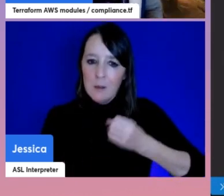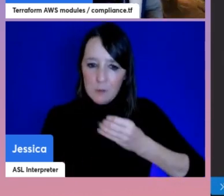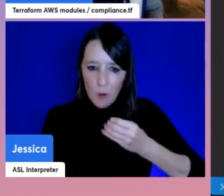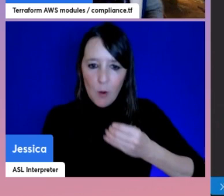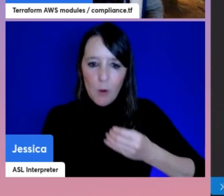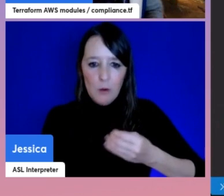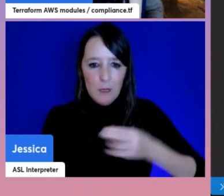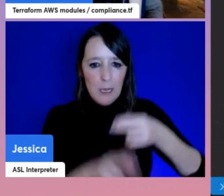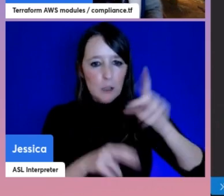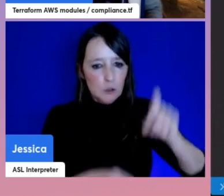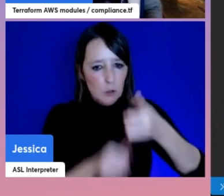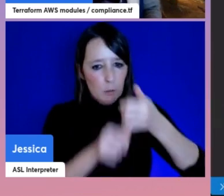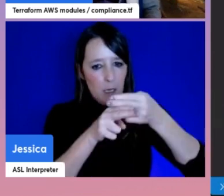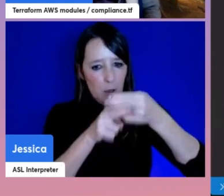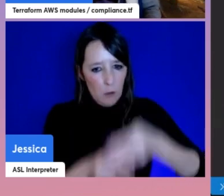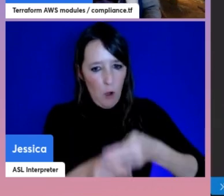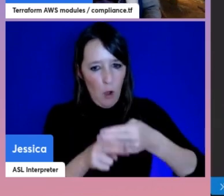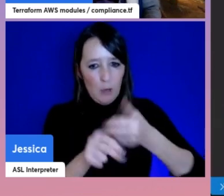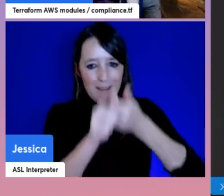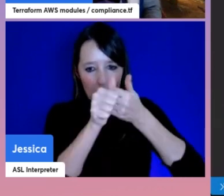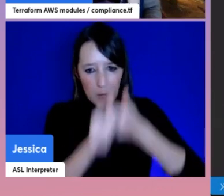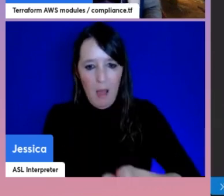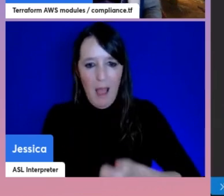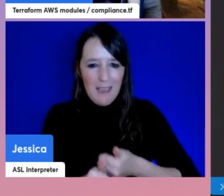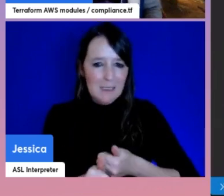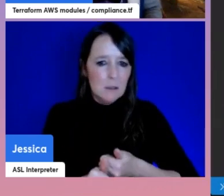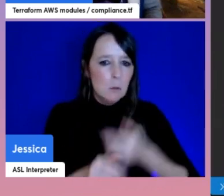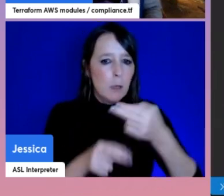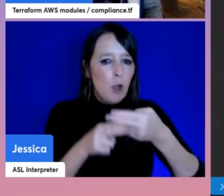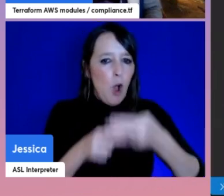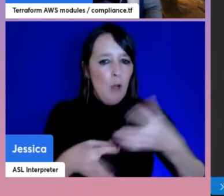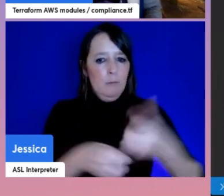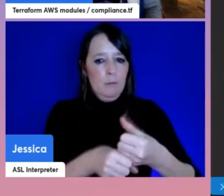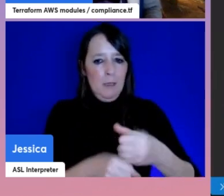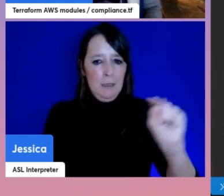called compliance.tf in the near future. But it is